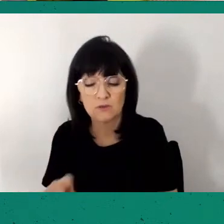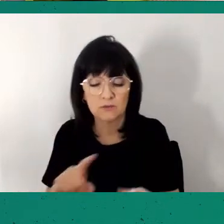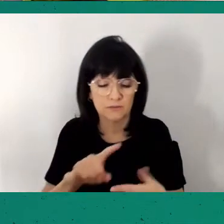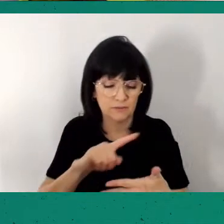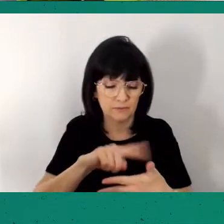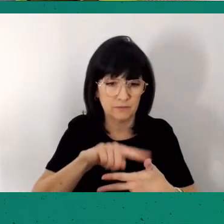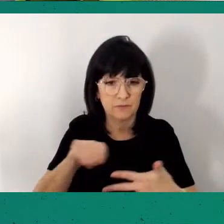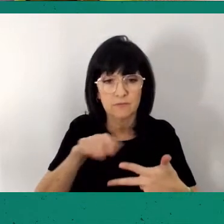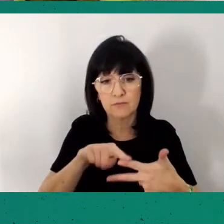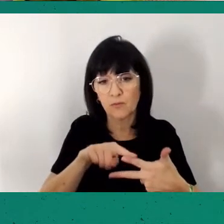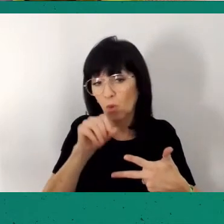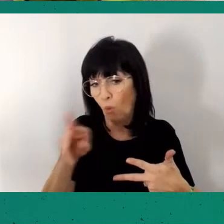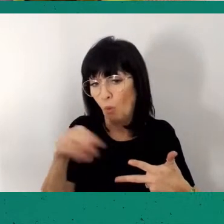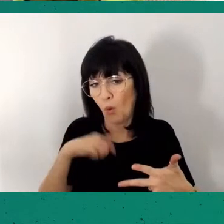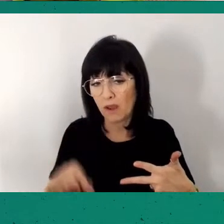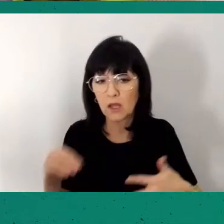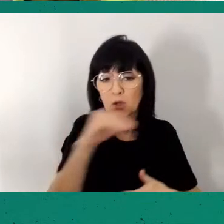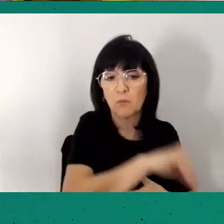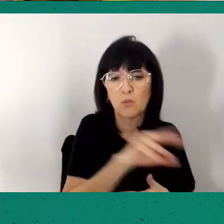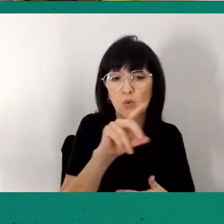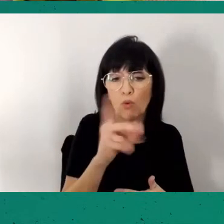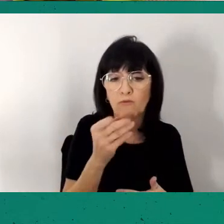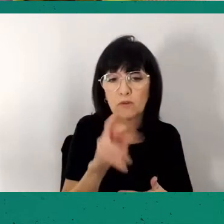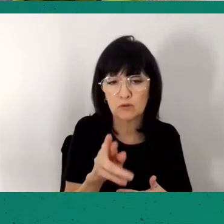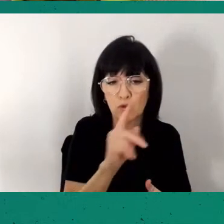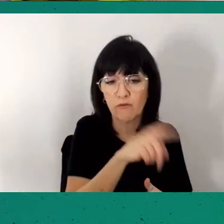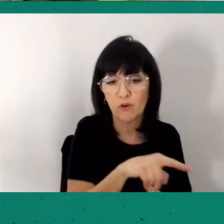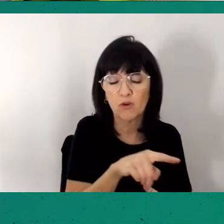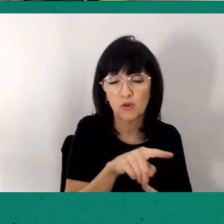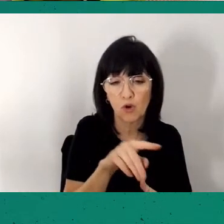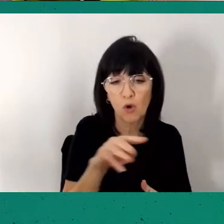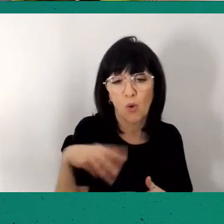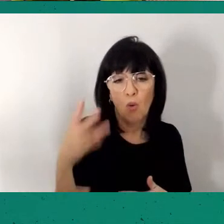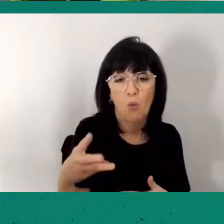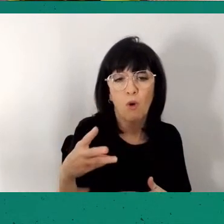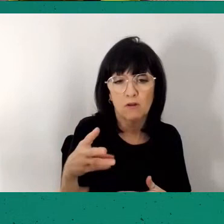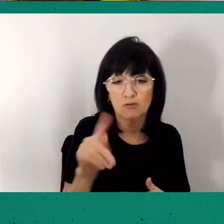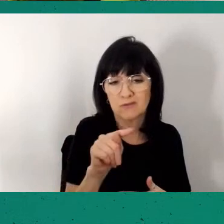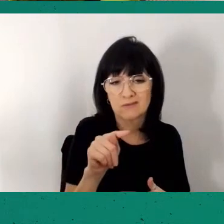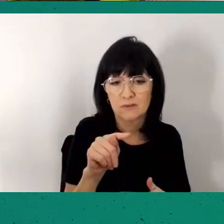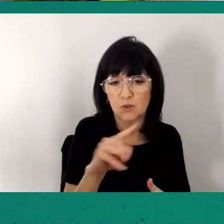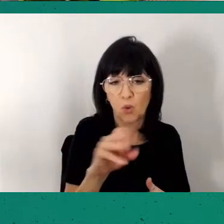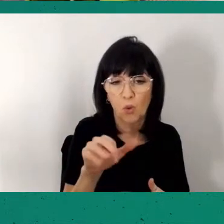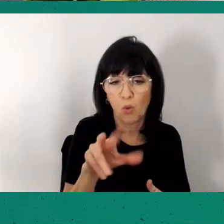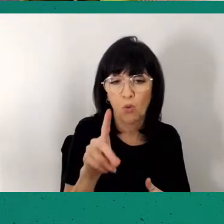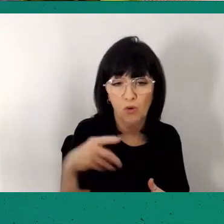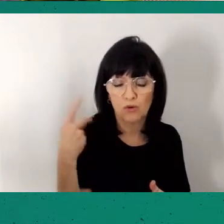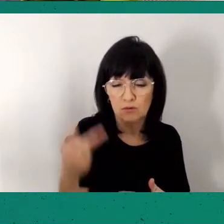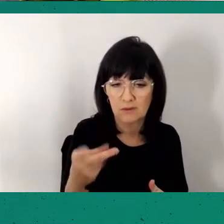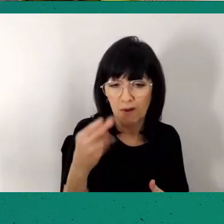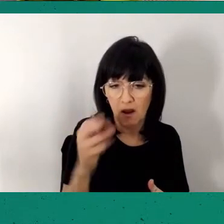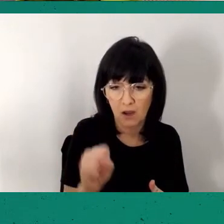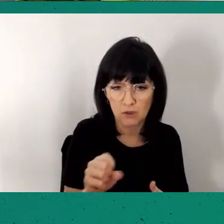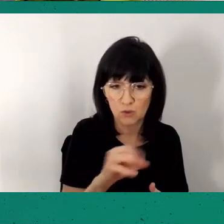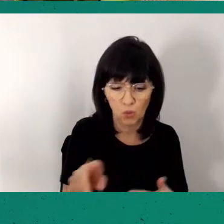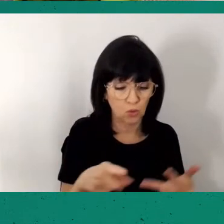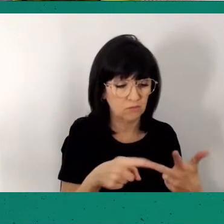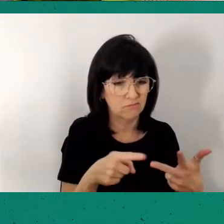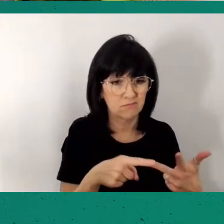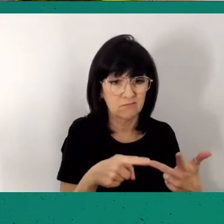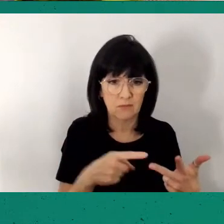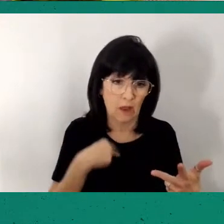Booker T. Washington School and Delaware State College High School for college students. Or three, I could move out of state and live